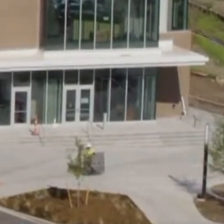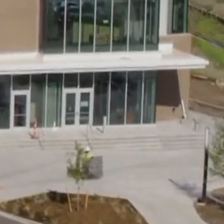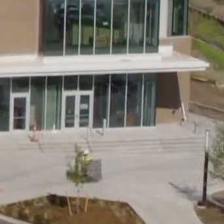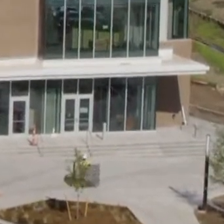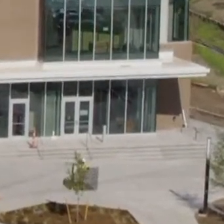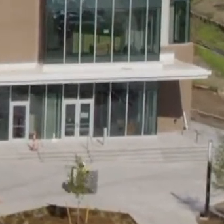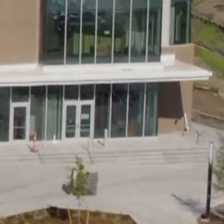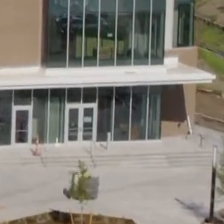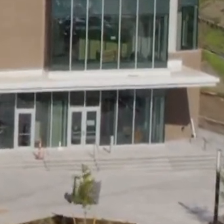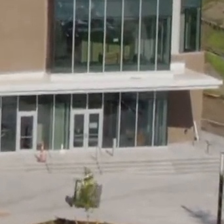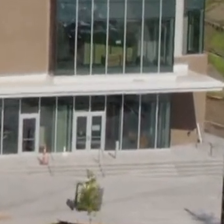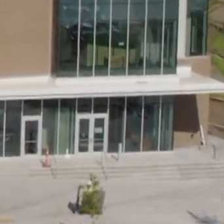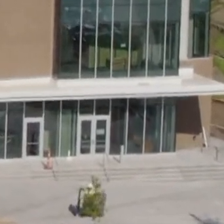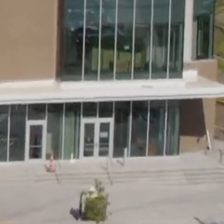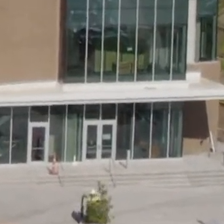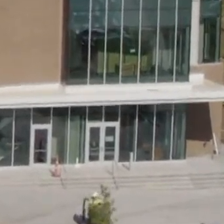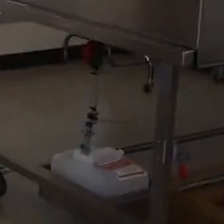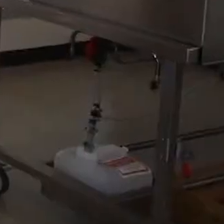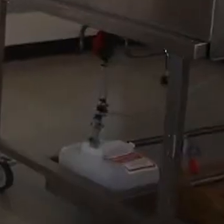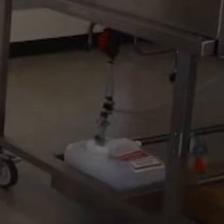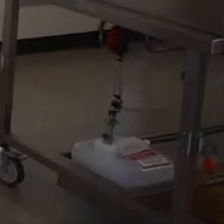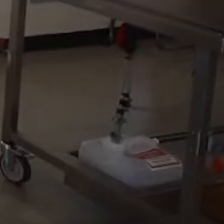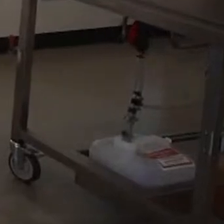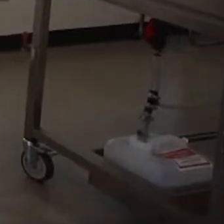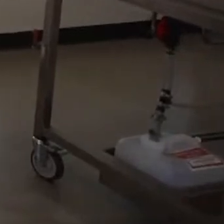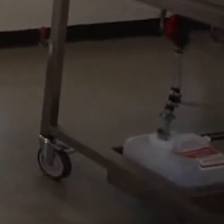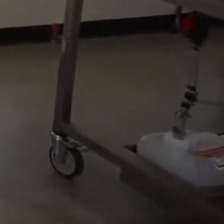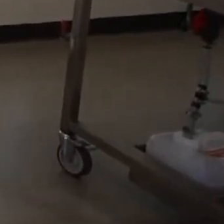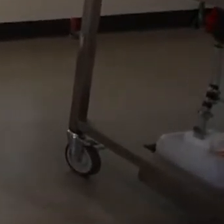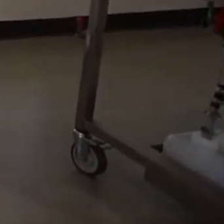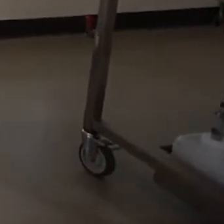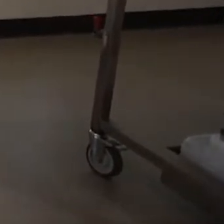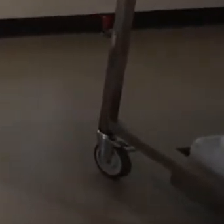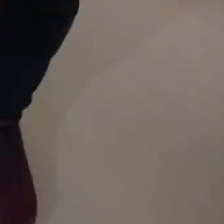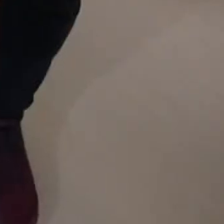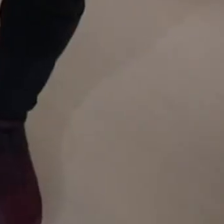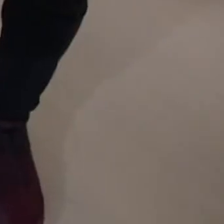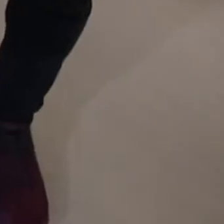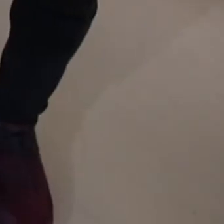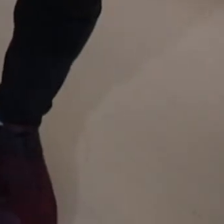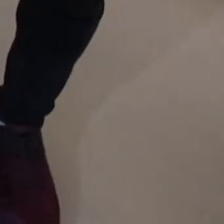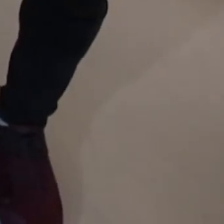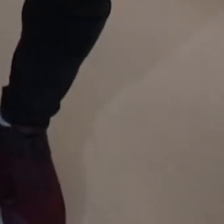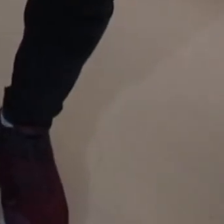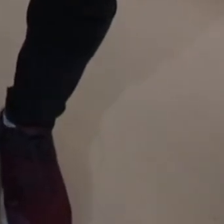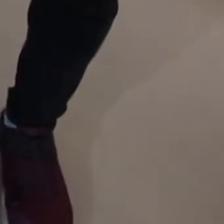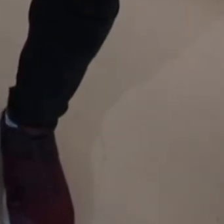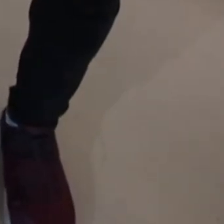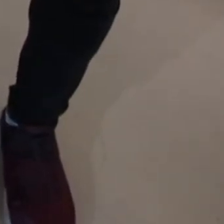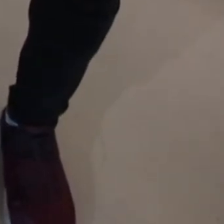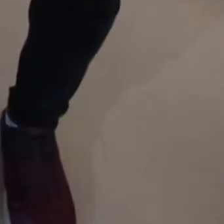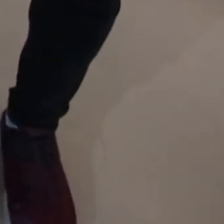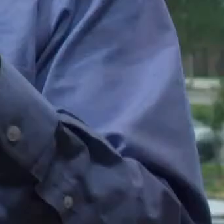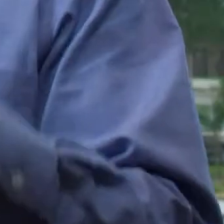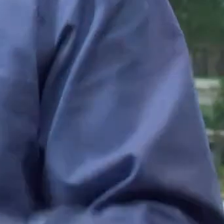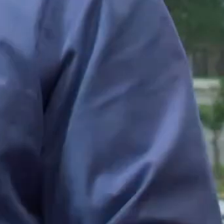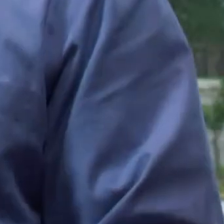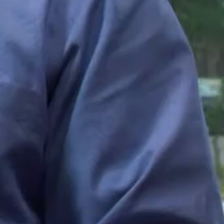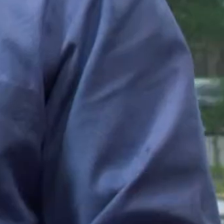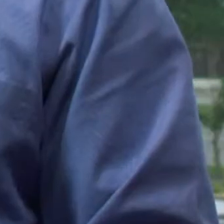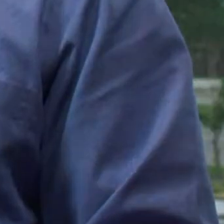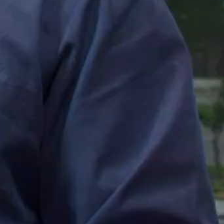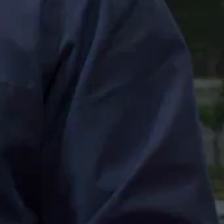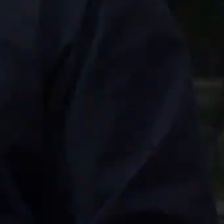got undergraduate students that are studying alongside practicing physicians and surgeons and athletic trainers